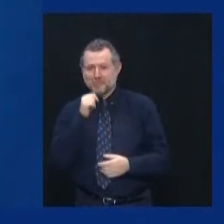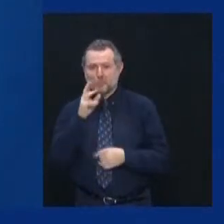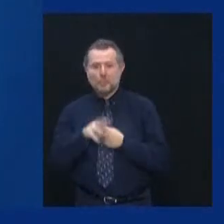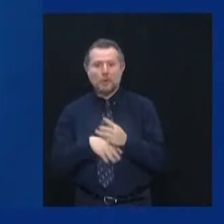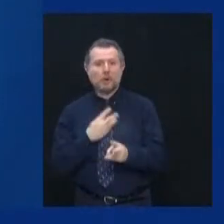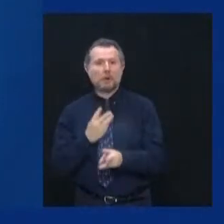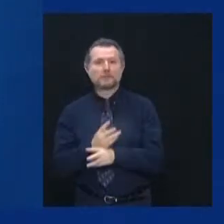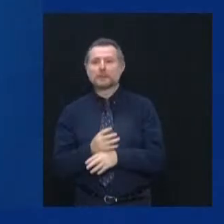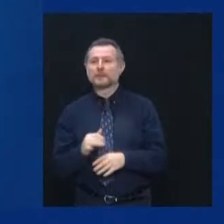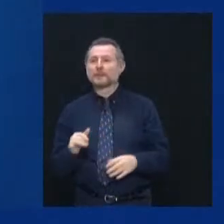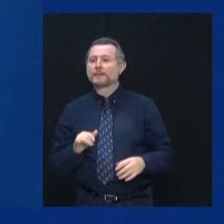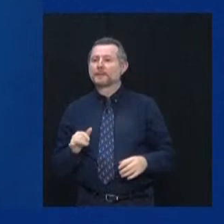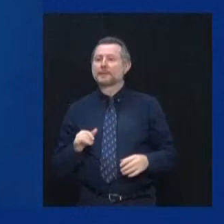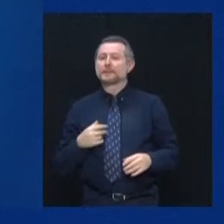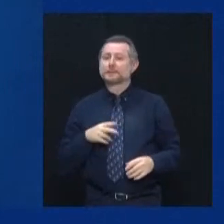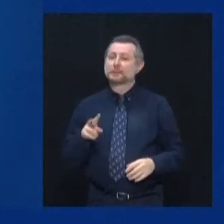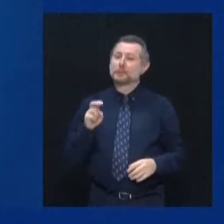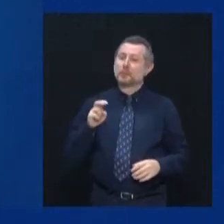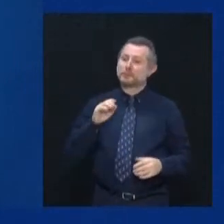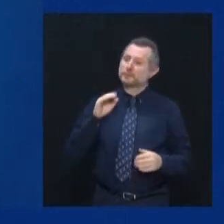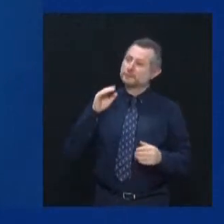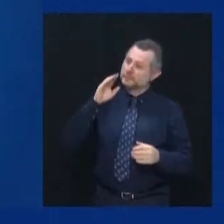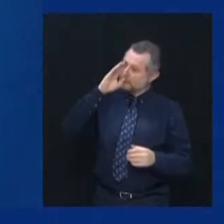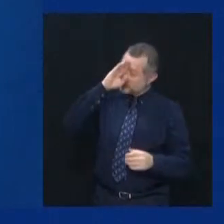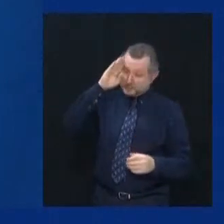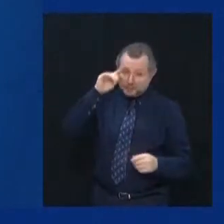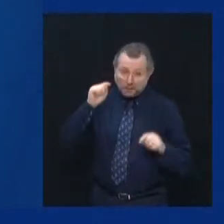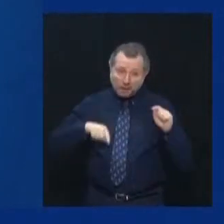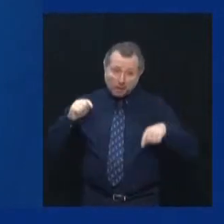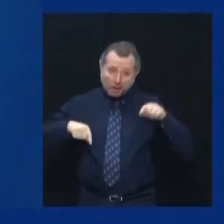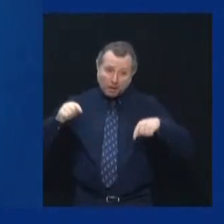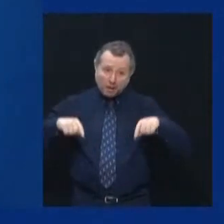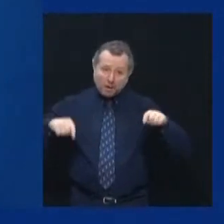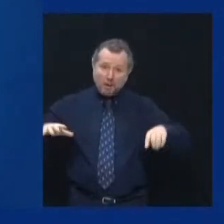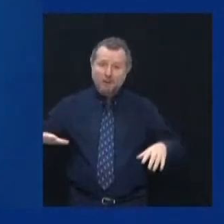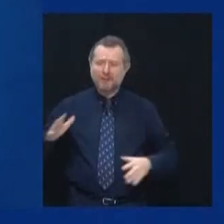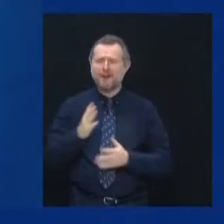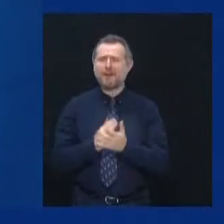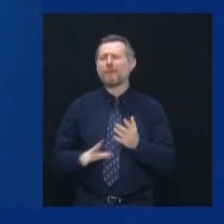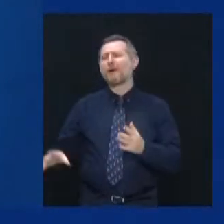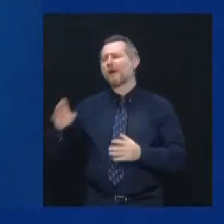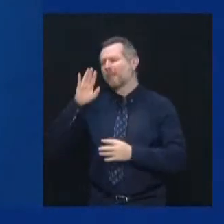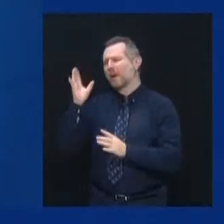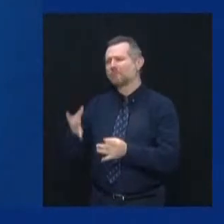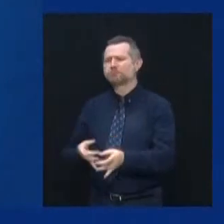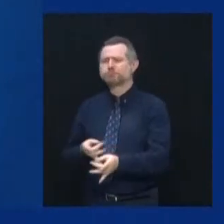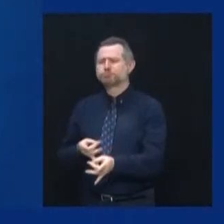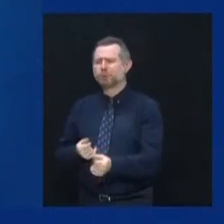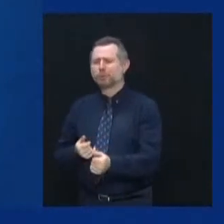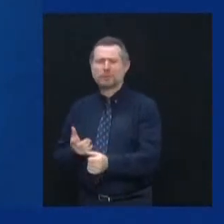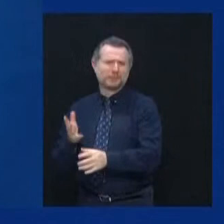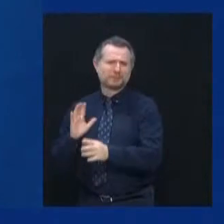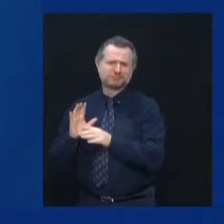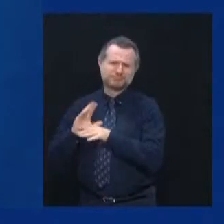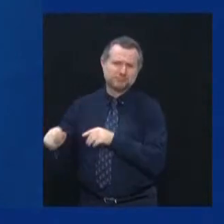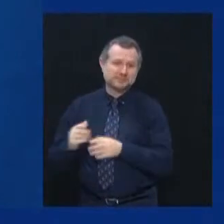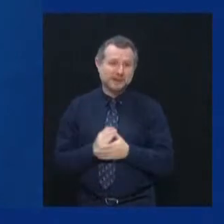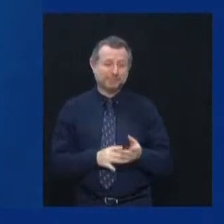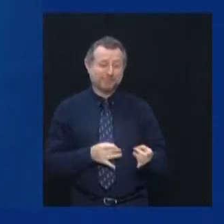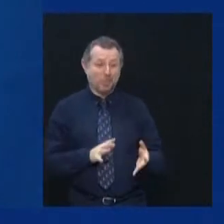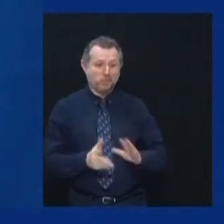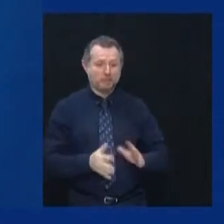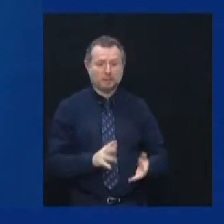200 institutions, you're going to have a range of competence in those institutions. That's a fact